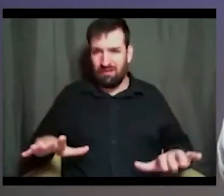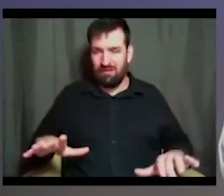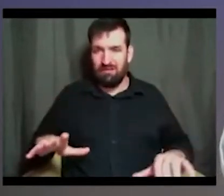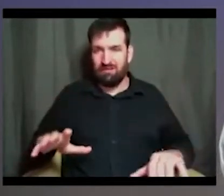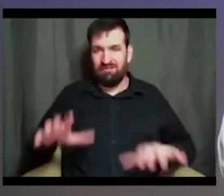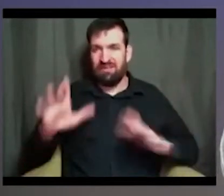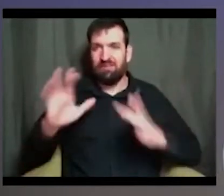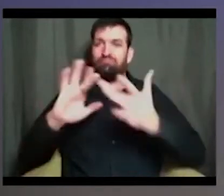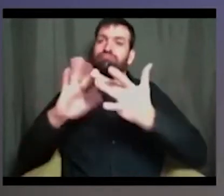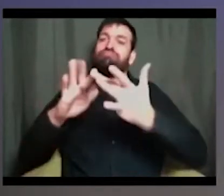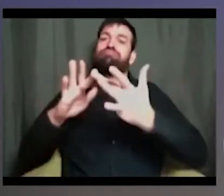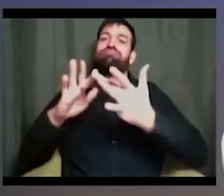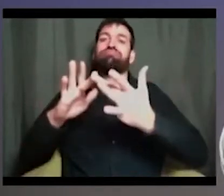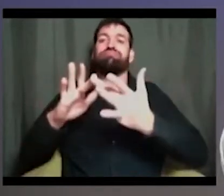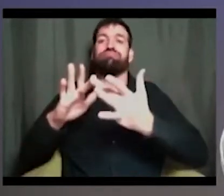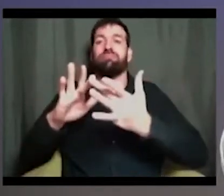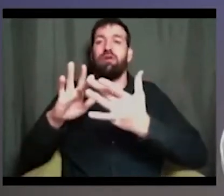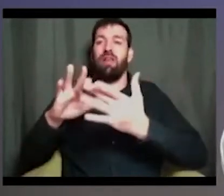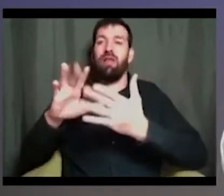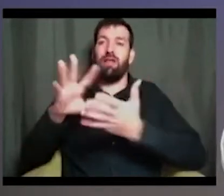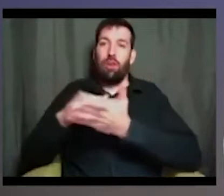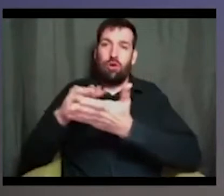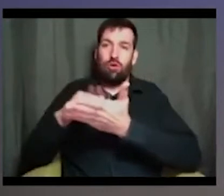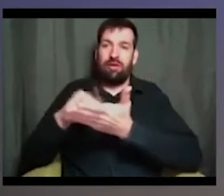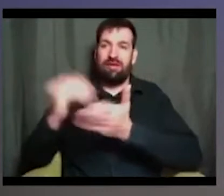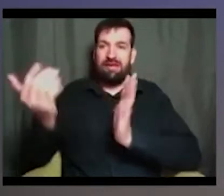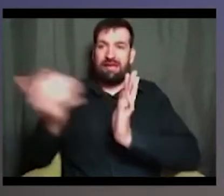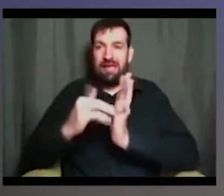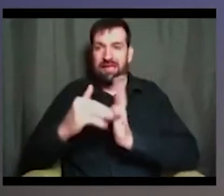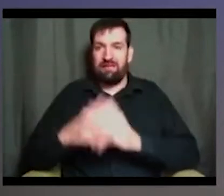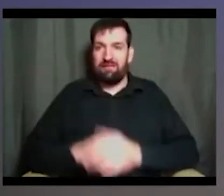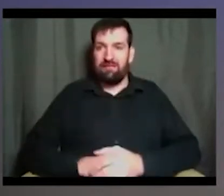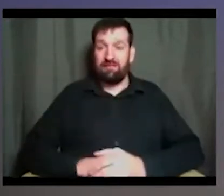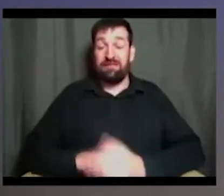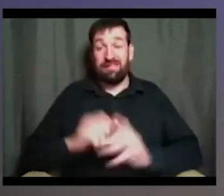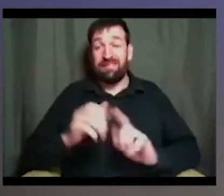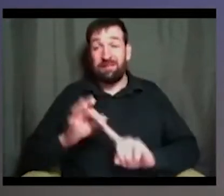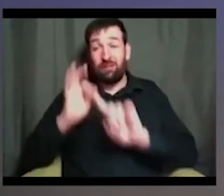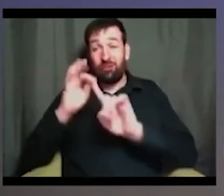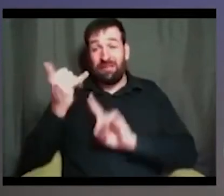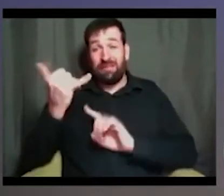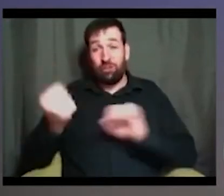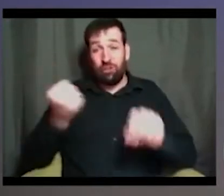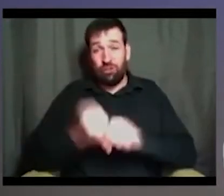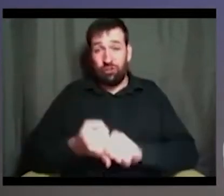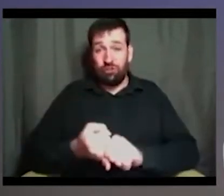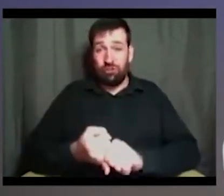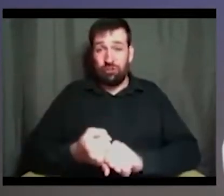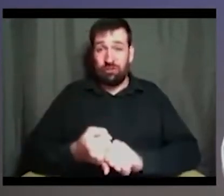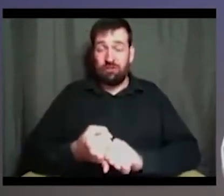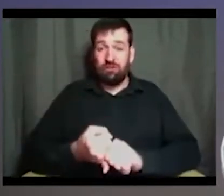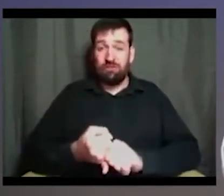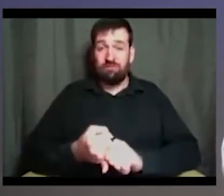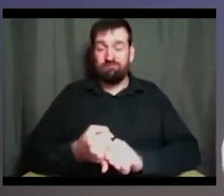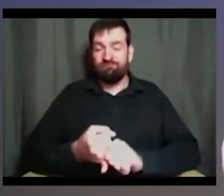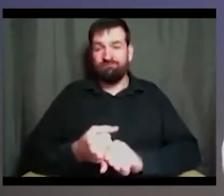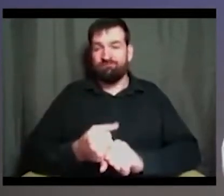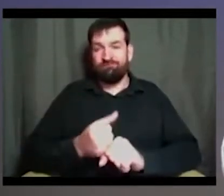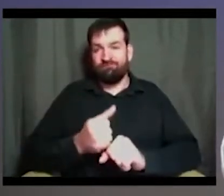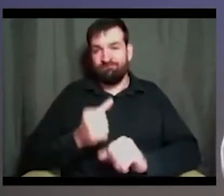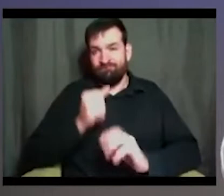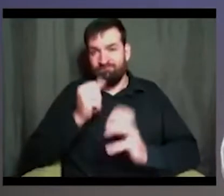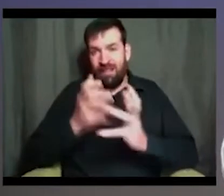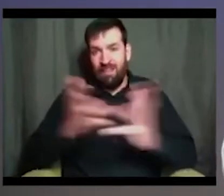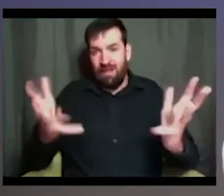that and how that whole thing rolled out, especially this year because there was a very, very few opportunities for online